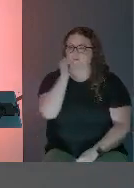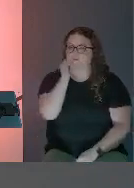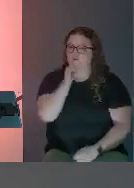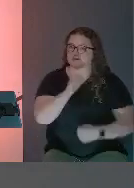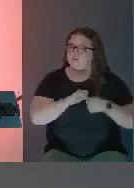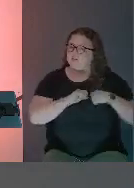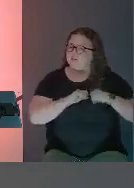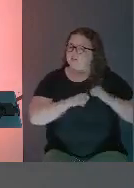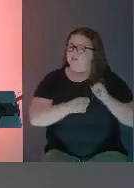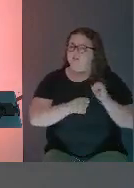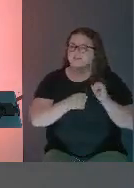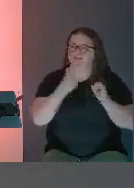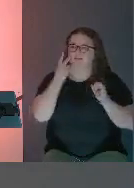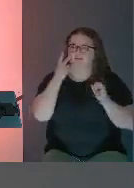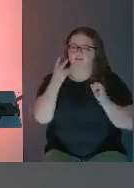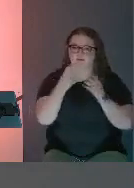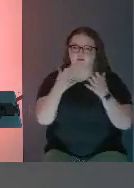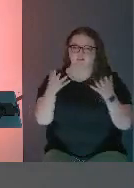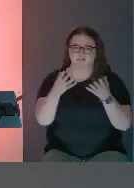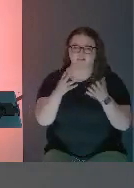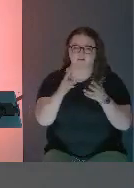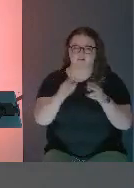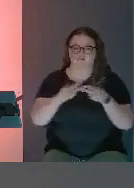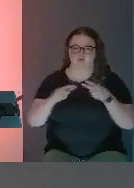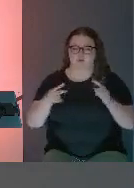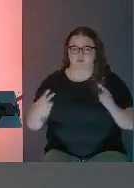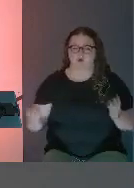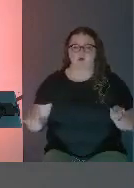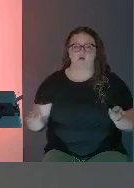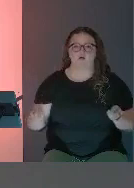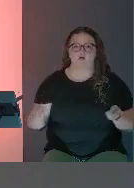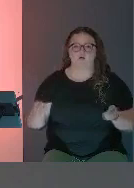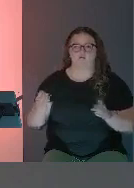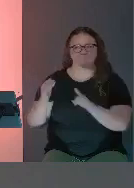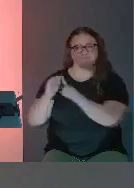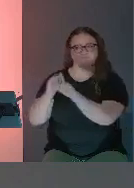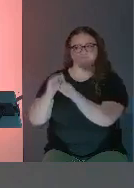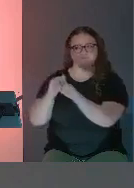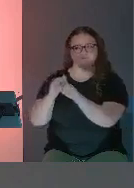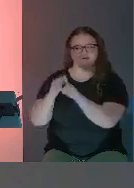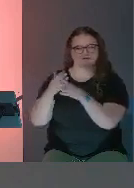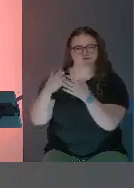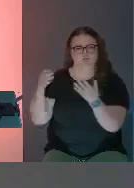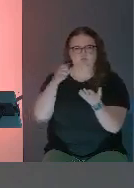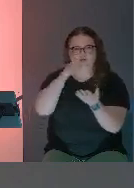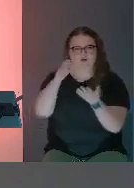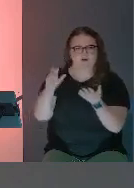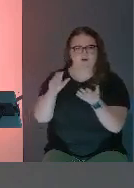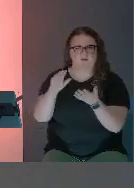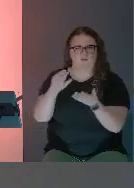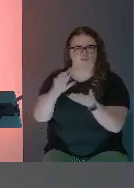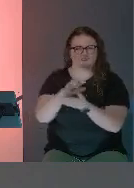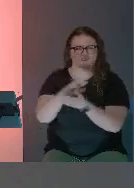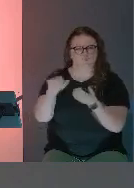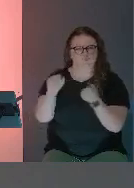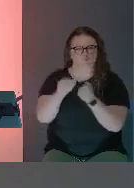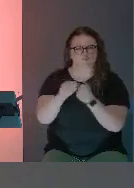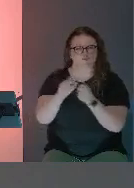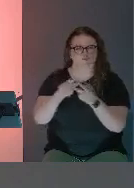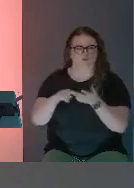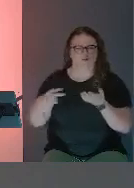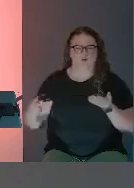how things are falling apart. And I had to remind that young man that things really aren't falling apart, but they're actually falling into place. They really